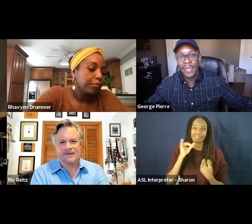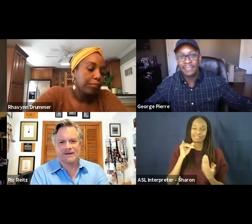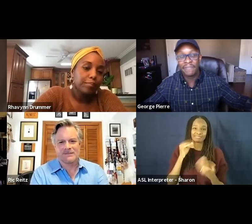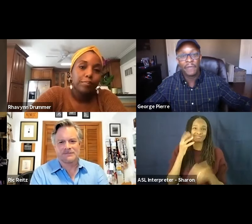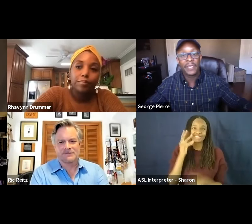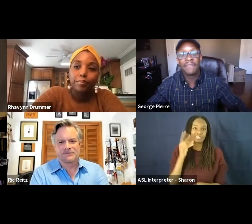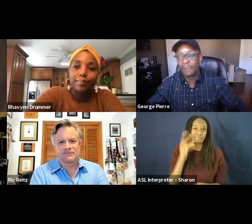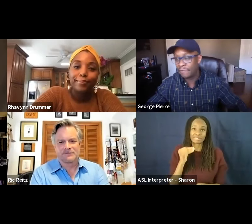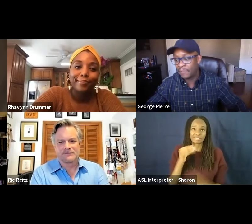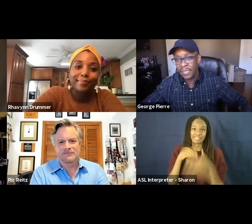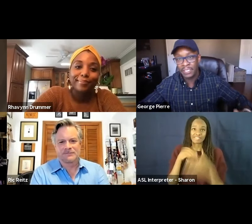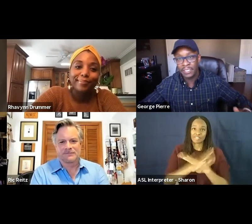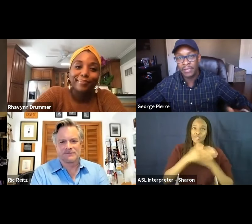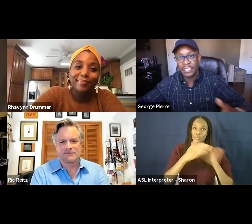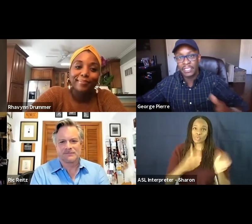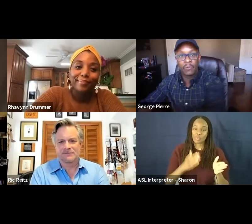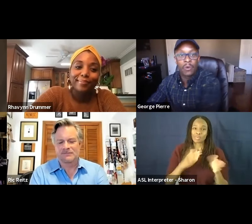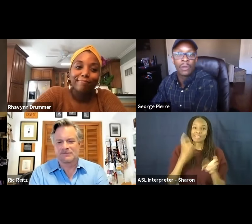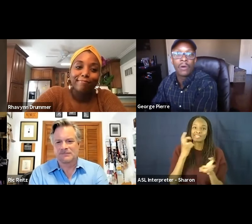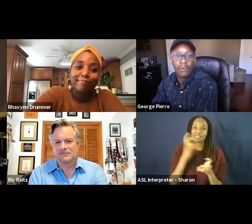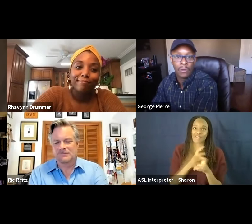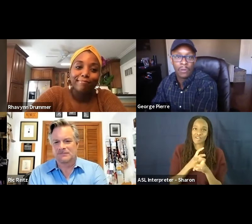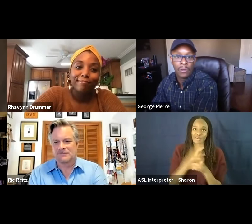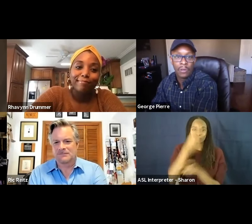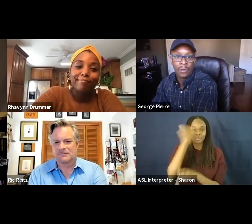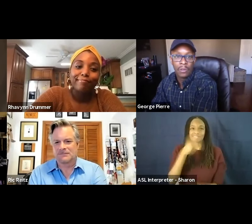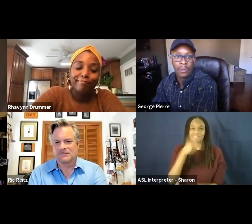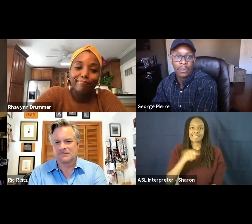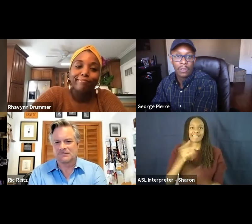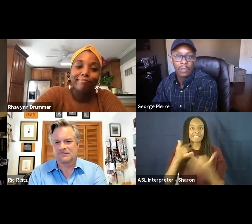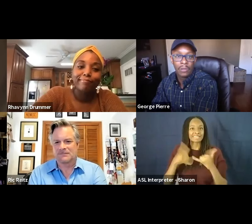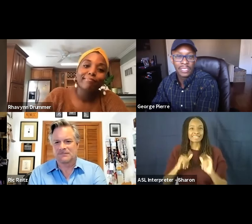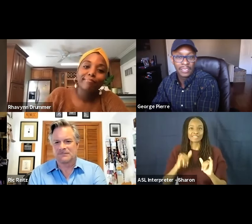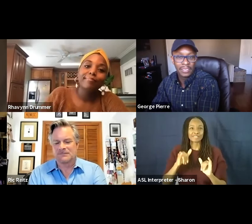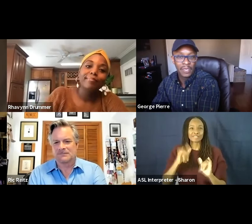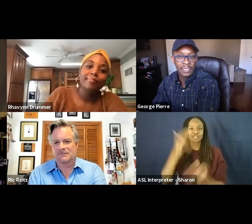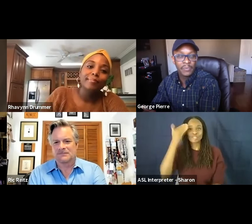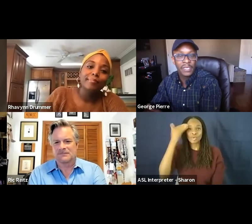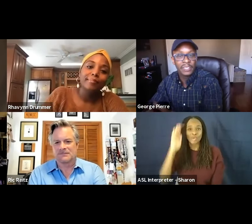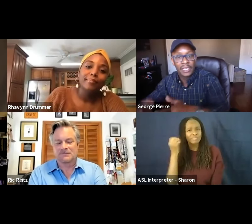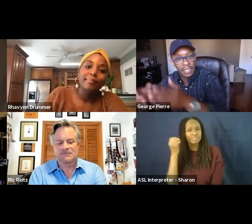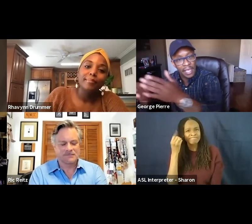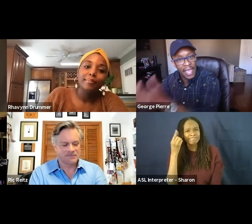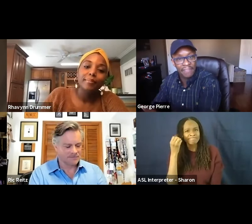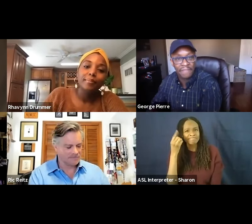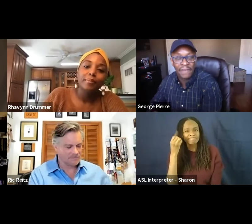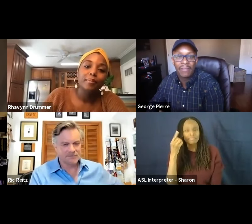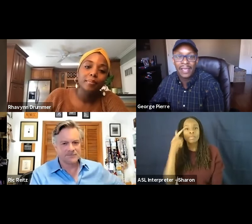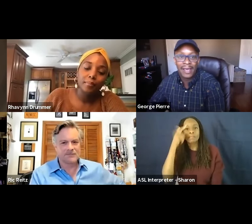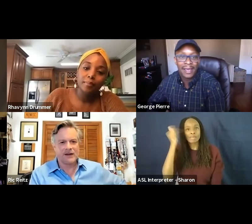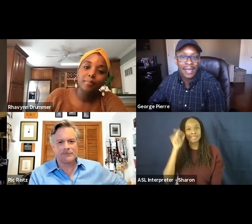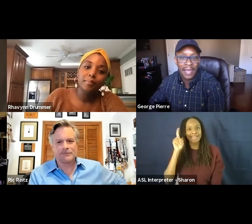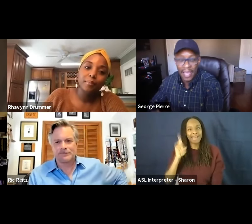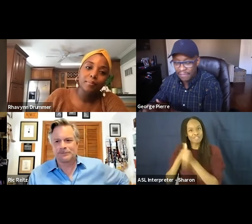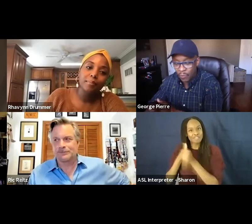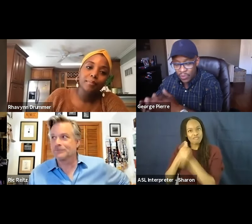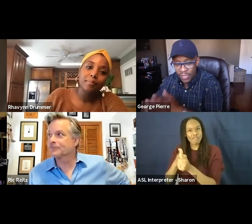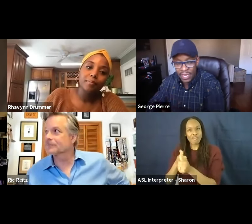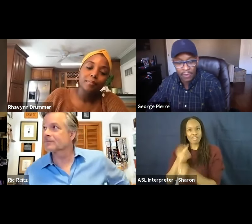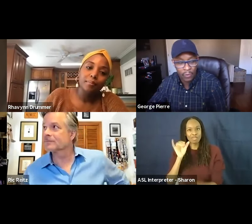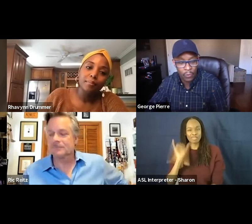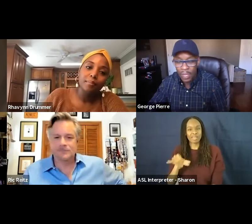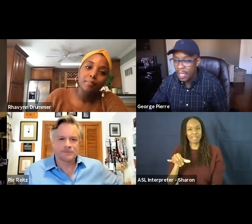it makes it very difficult for them, because they still won't know. Does that make sense? Because they have to follow that guideline. They have to,